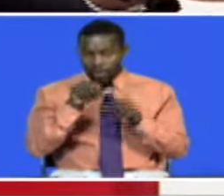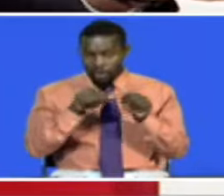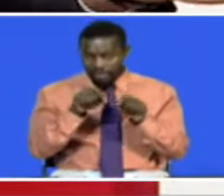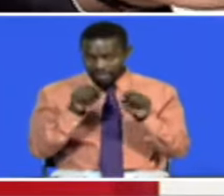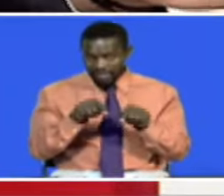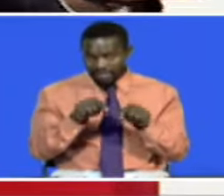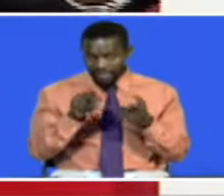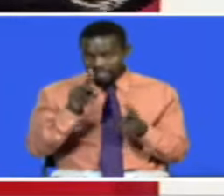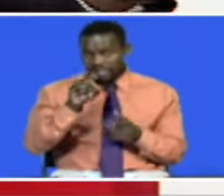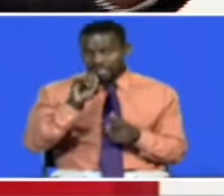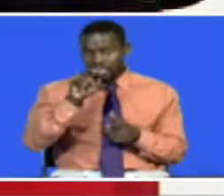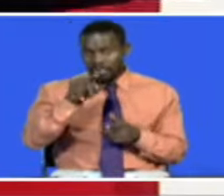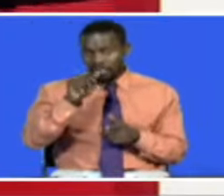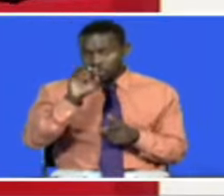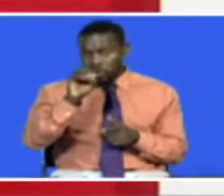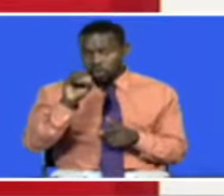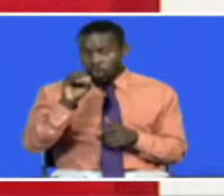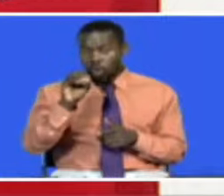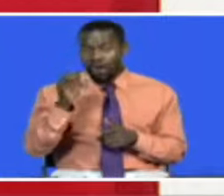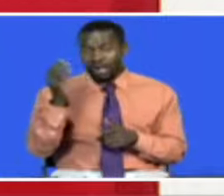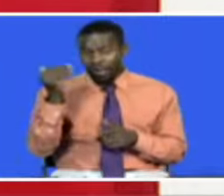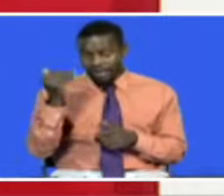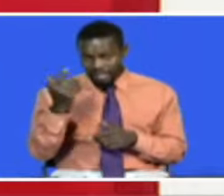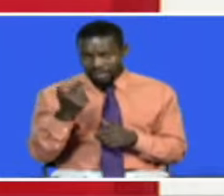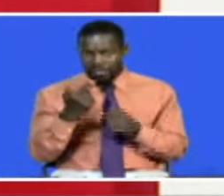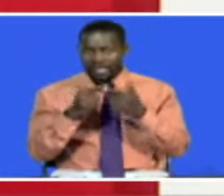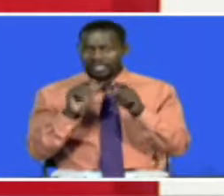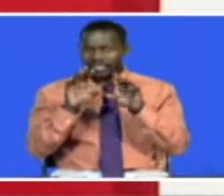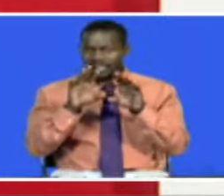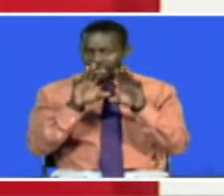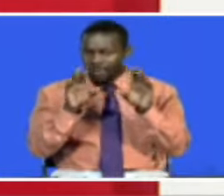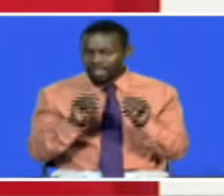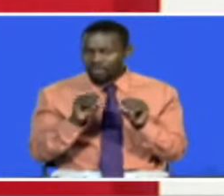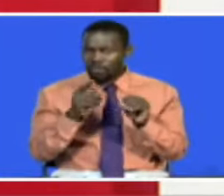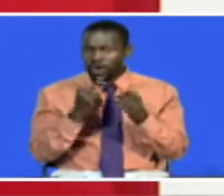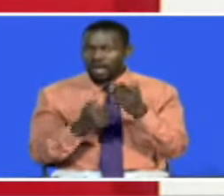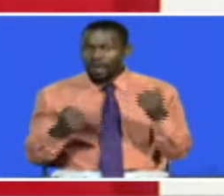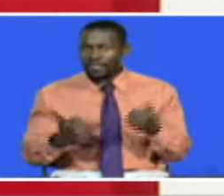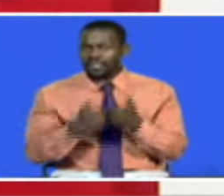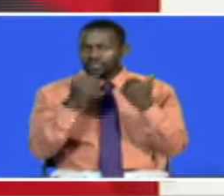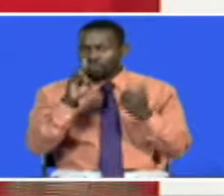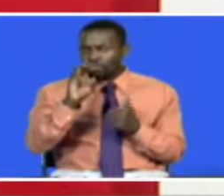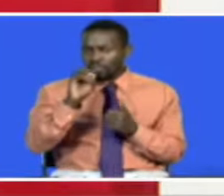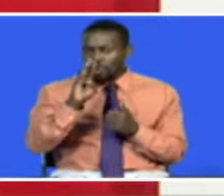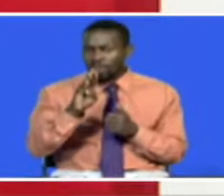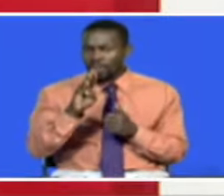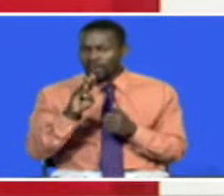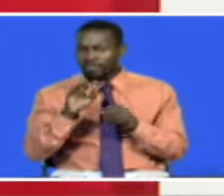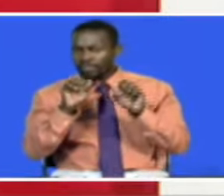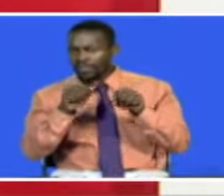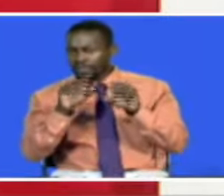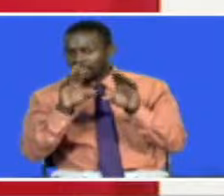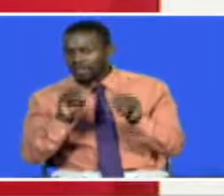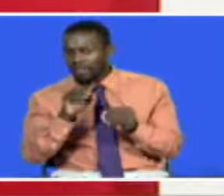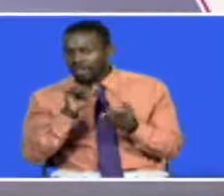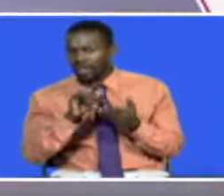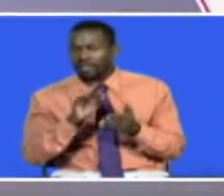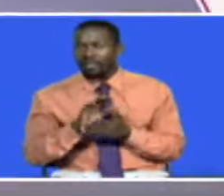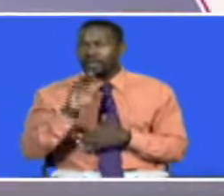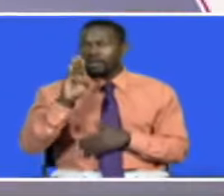already also in the building. But we're taking a break just in 2 minutes. Your summary of what happened to Bob Njagi. Just in 2 minutes, I'll take a break. Yeah, Bob Njagi